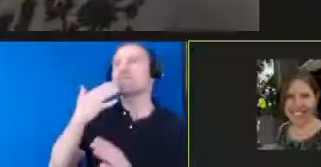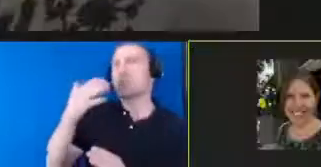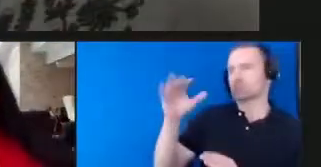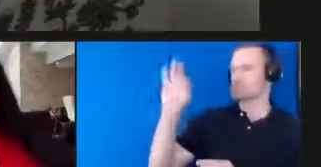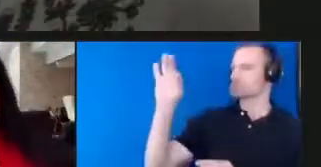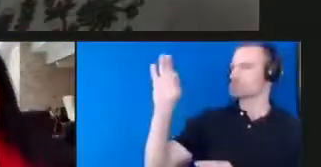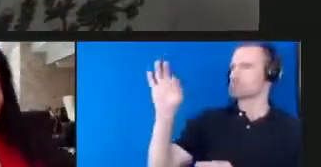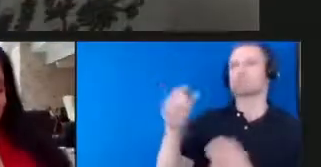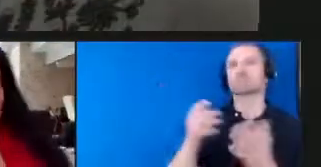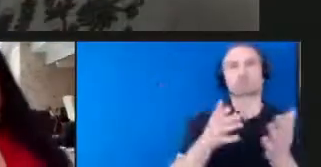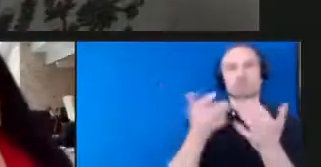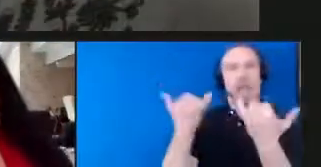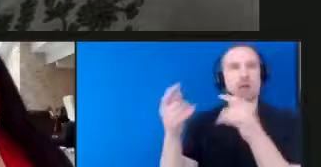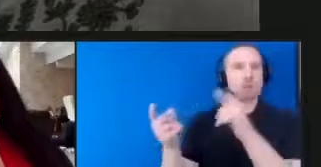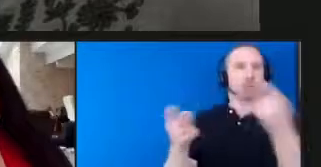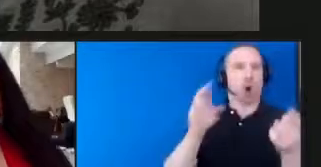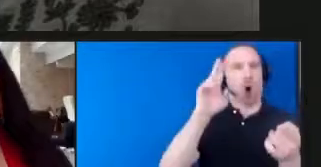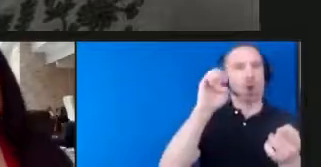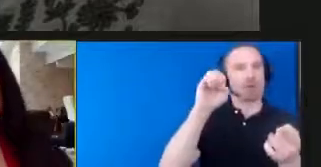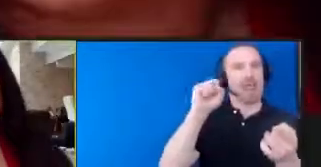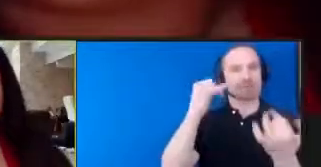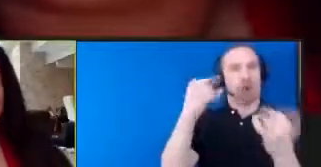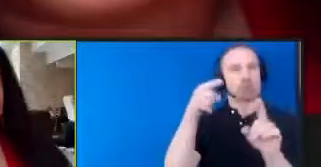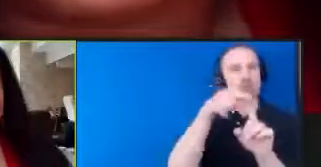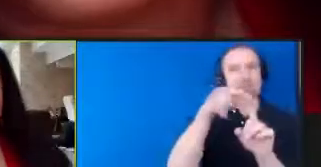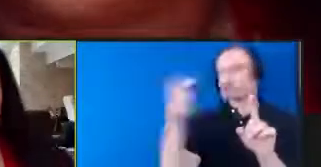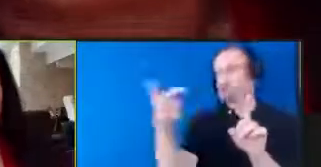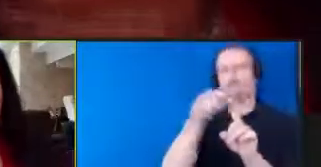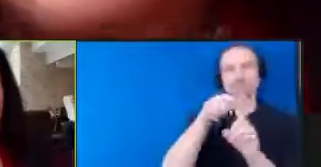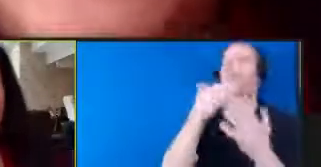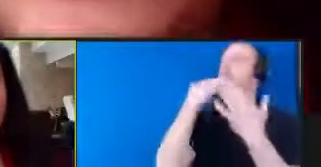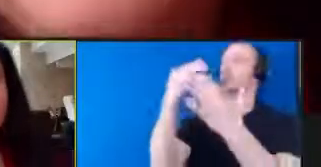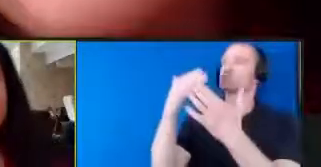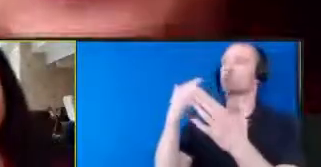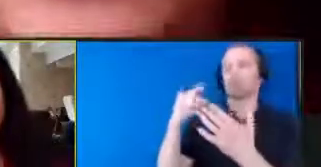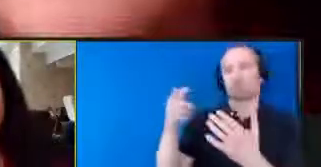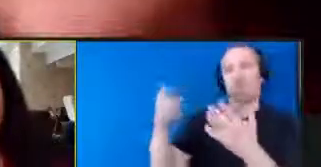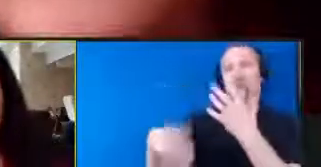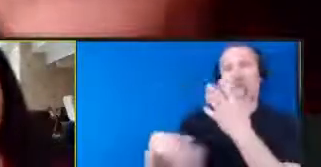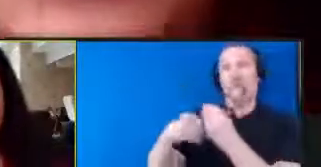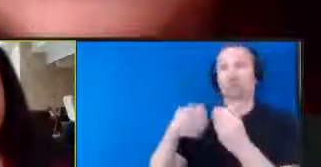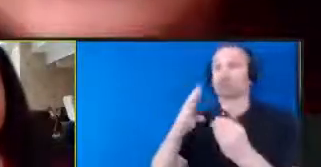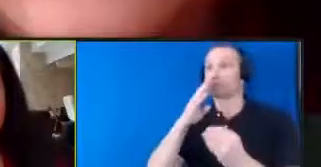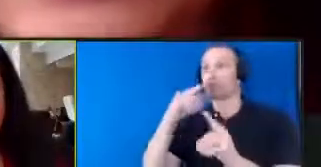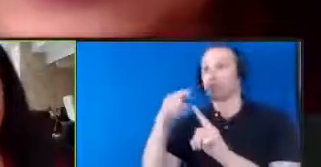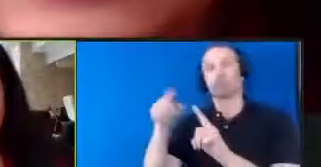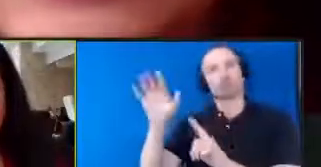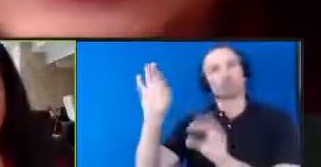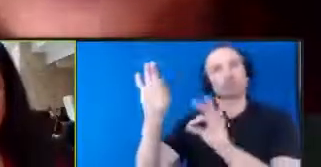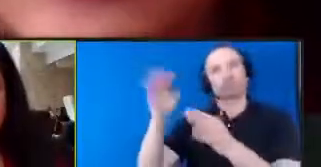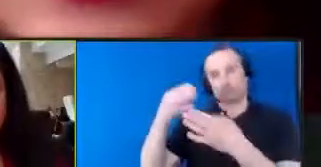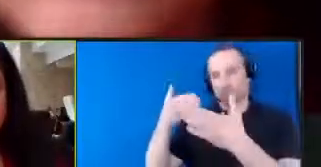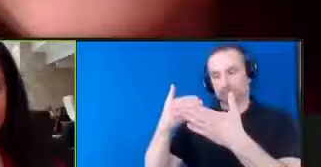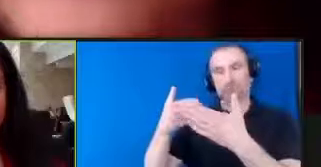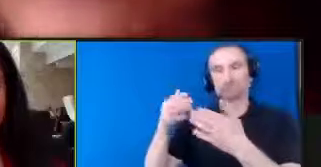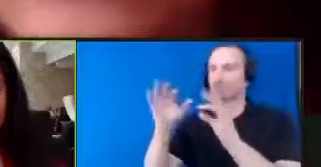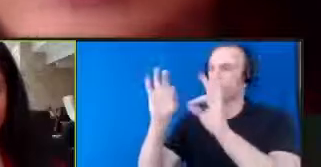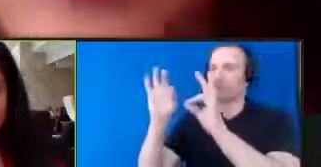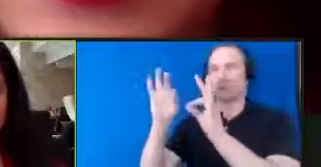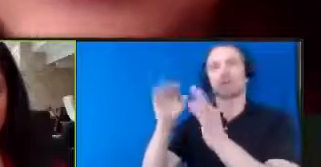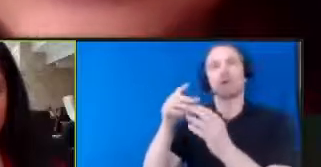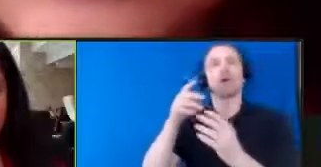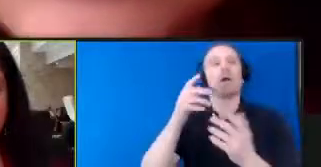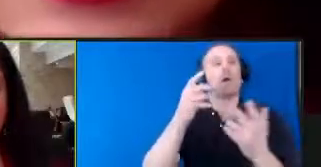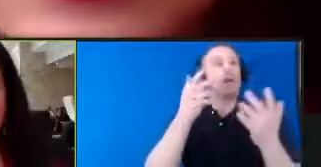out. Great. I love it. The commentary at the end. It's perfect. As we just wanted to extend a sincere thank you to all of